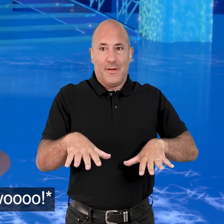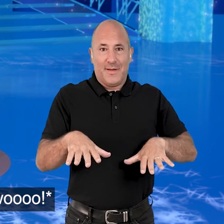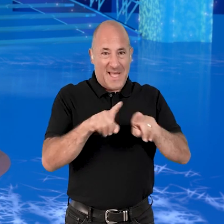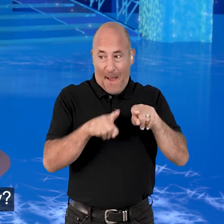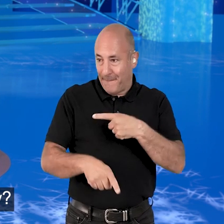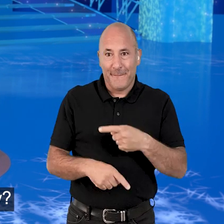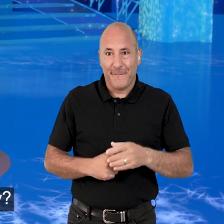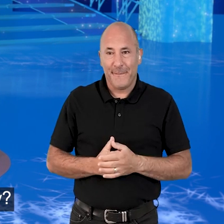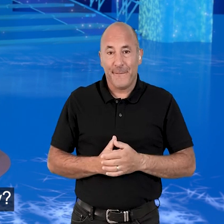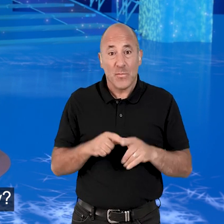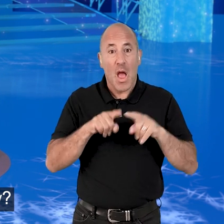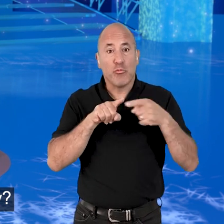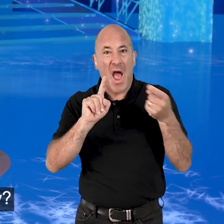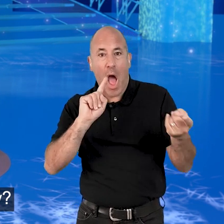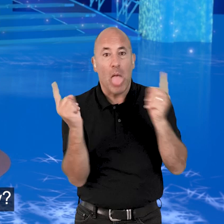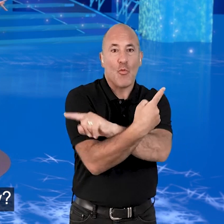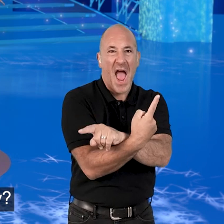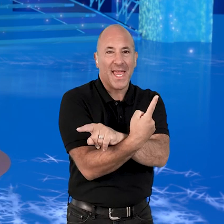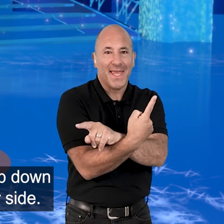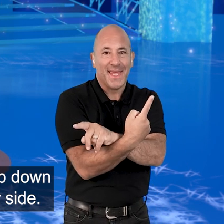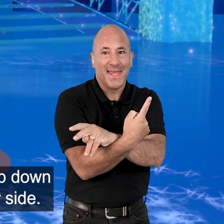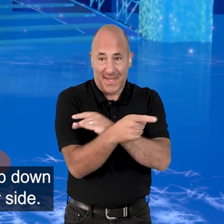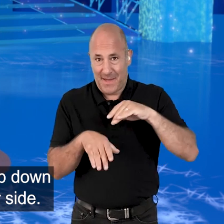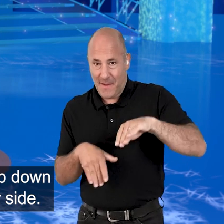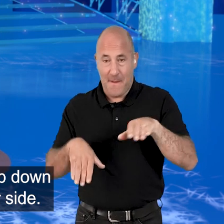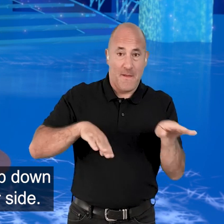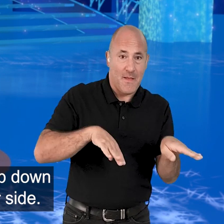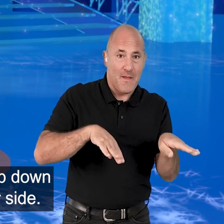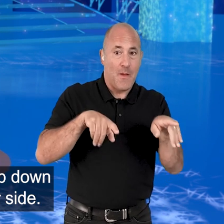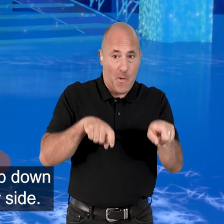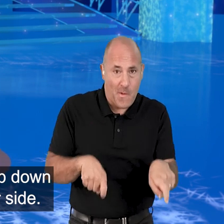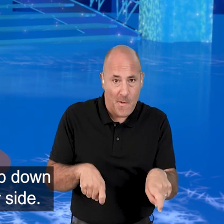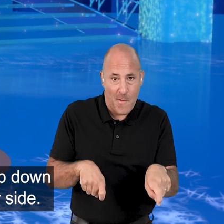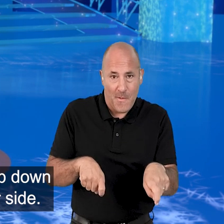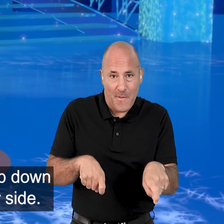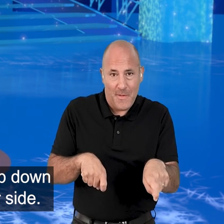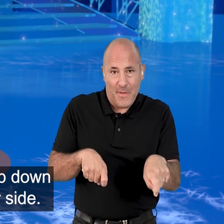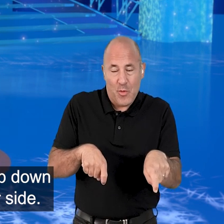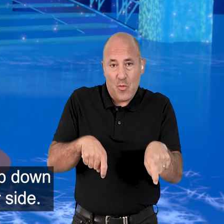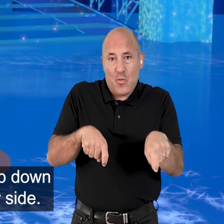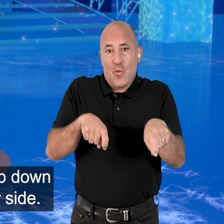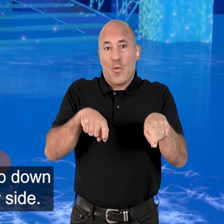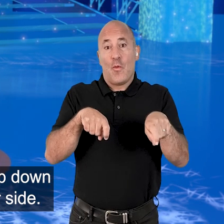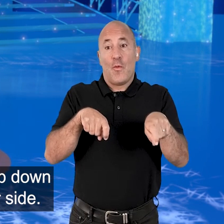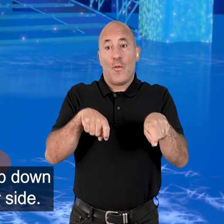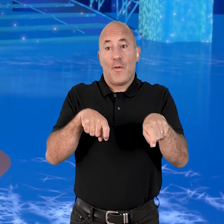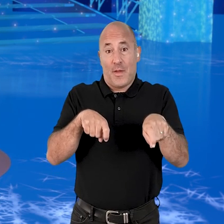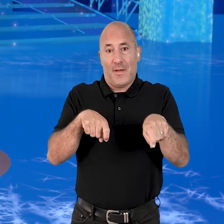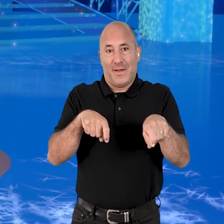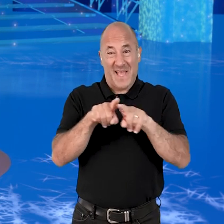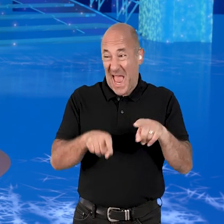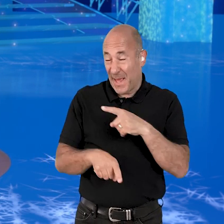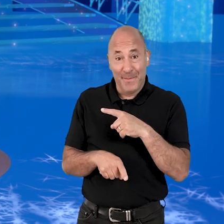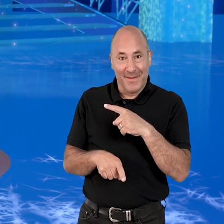Ooh. Can you do the other way? Turning all the way around, drop down to your knee and try the other side.